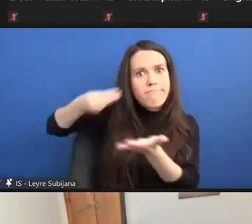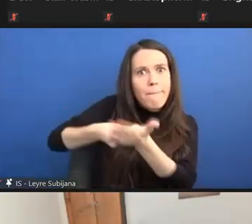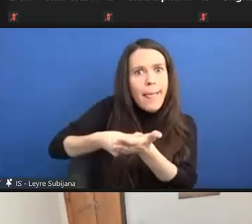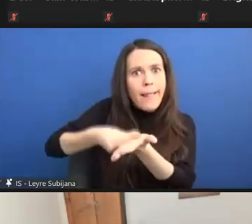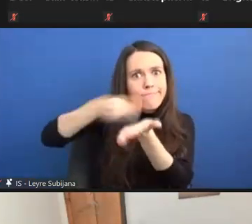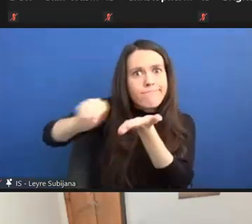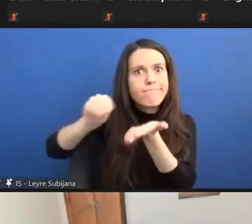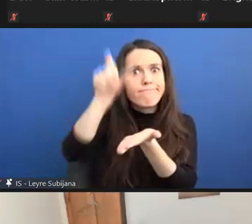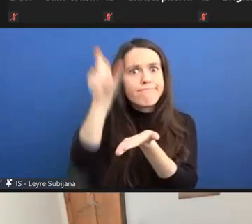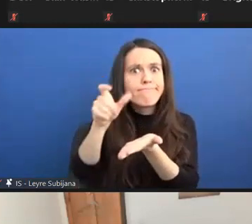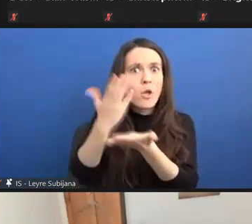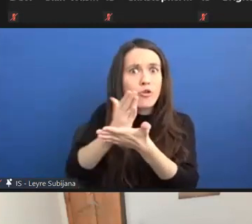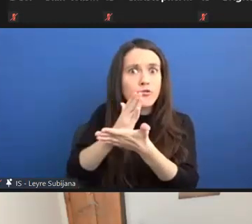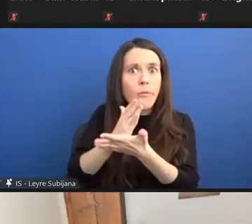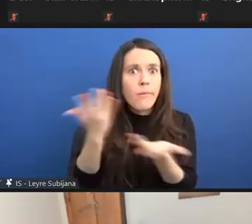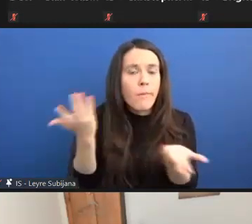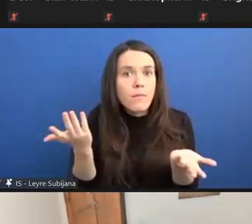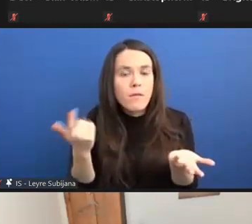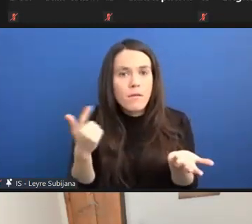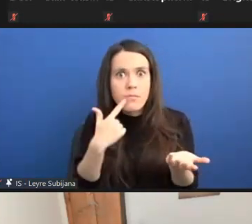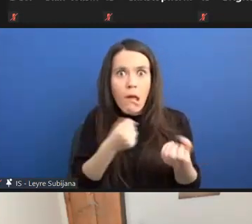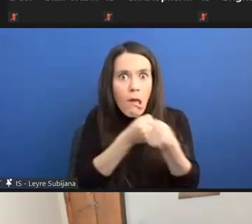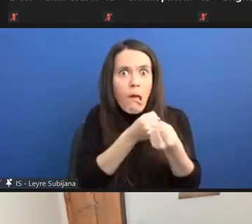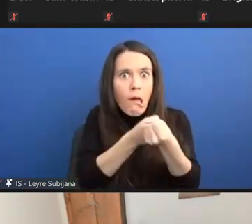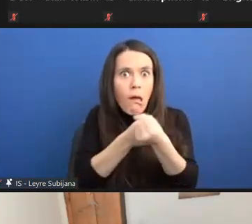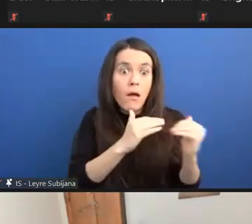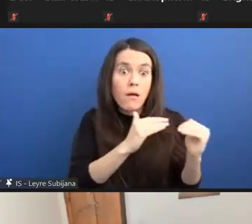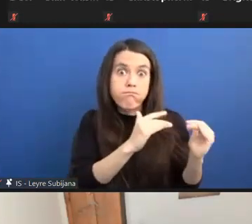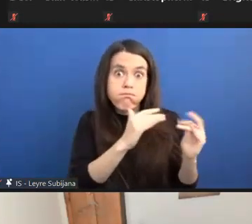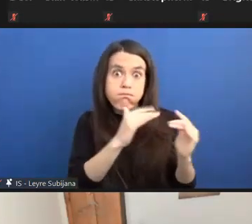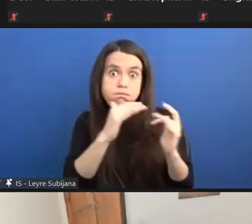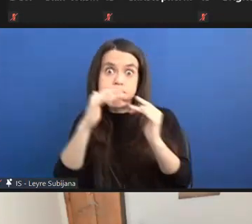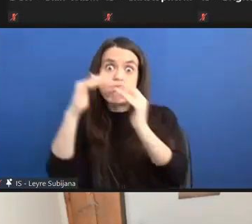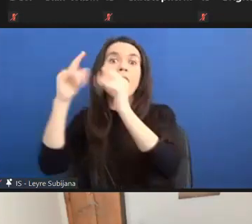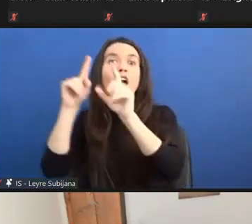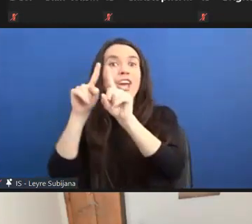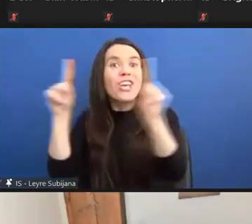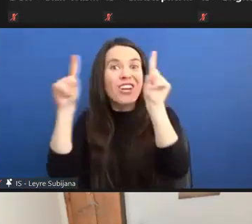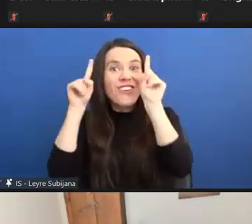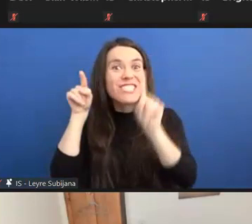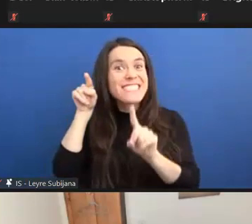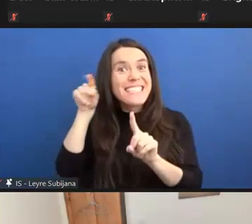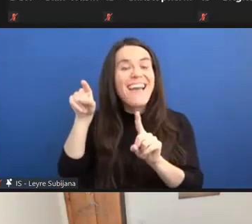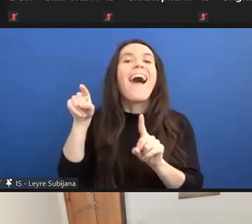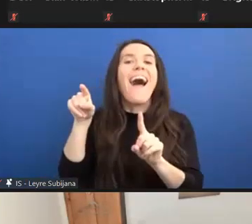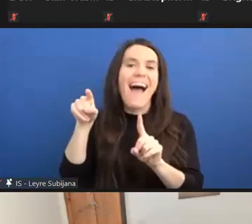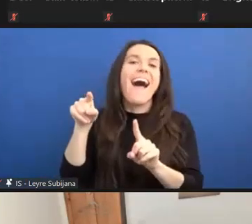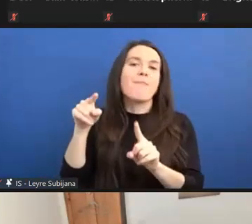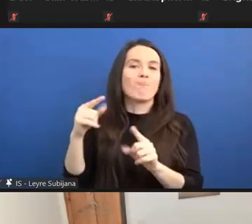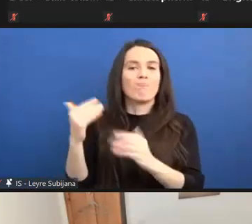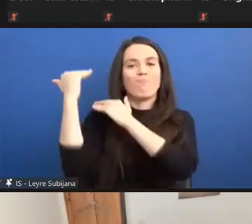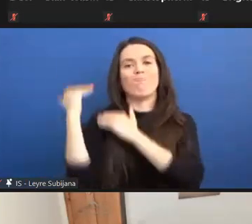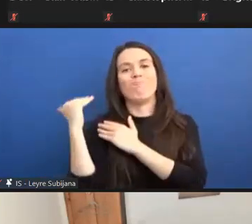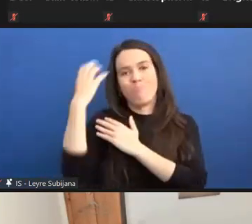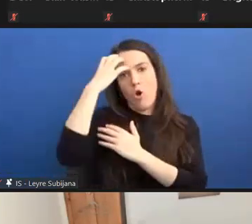children until they reach university level. That is when government will come in to hire.